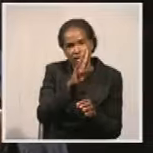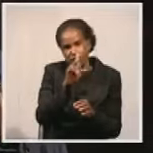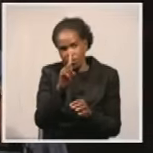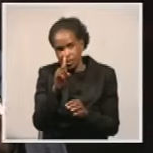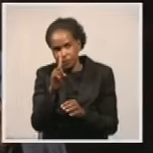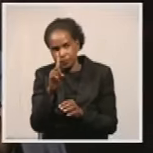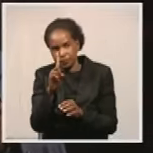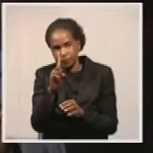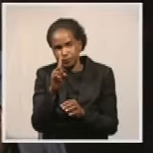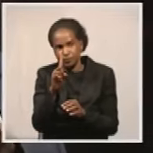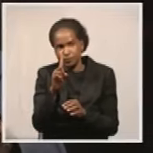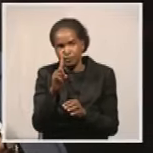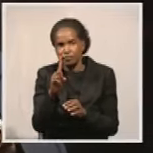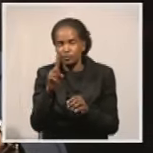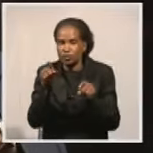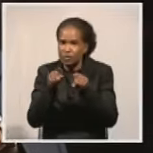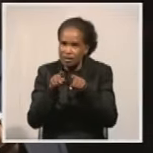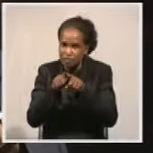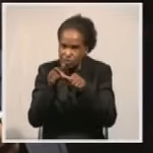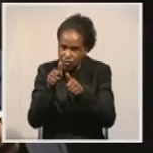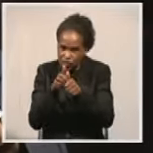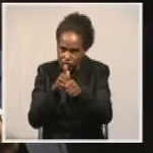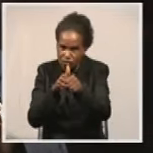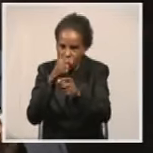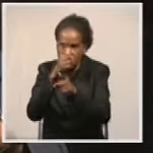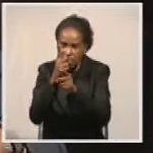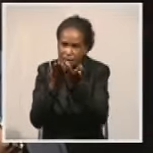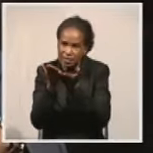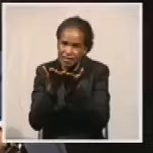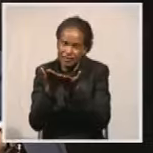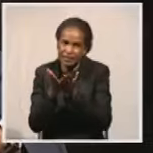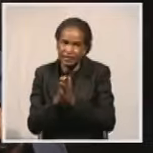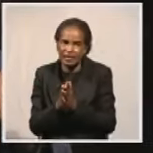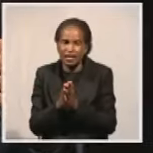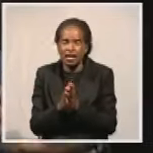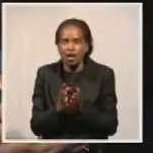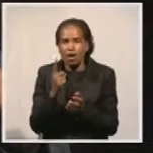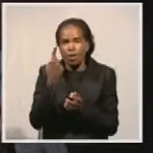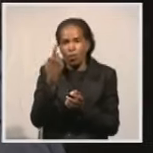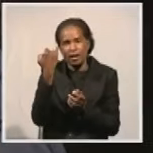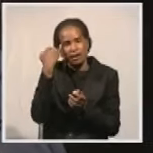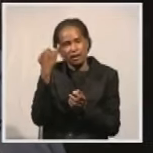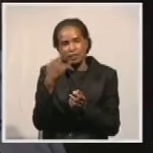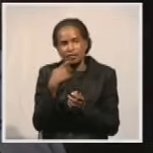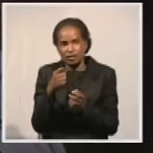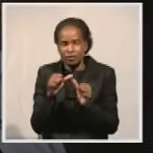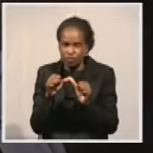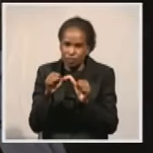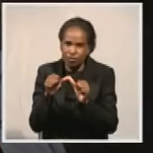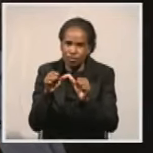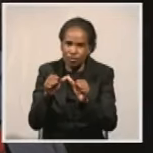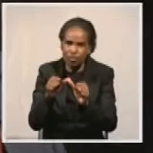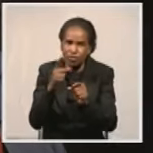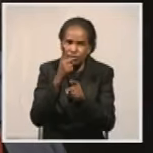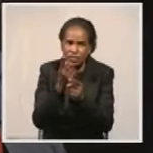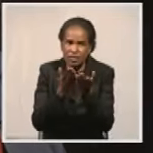compromise with the public service that was there at the time. Mm. And one of those compromises were to carry on with that public service without